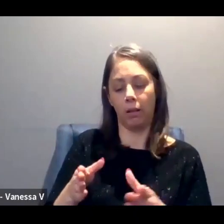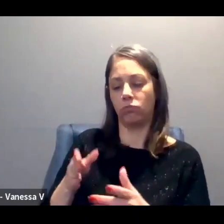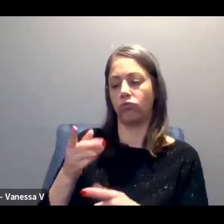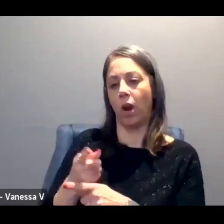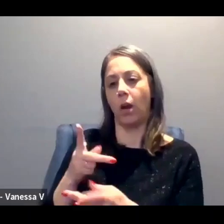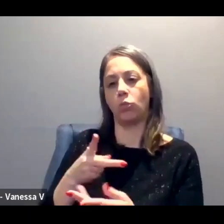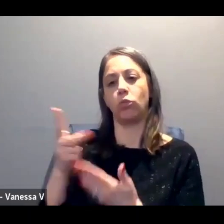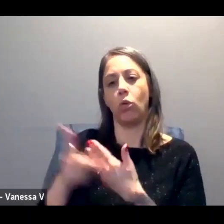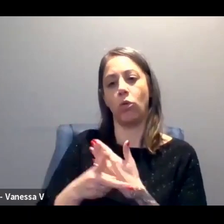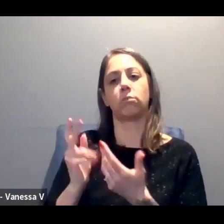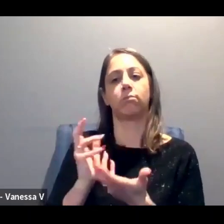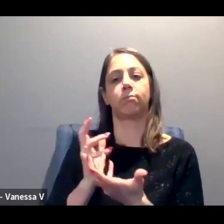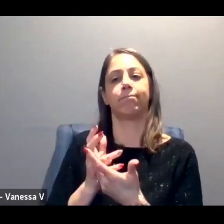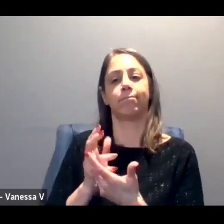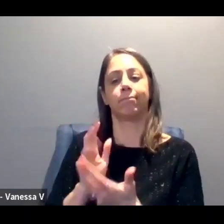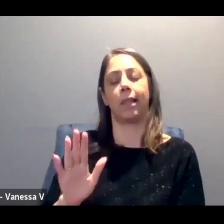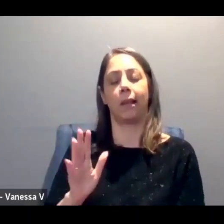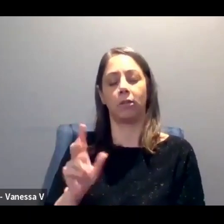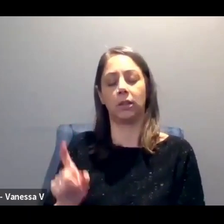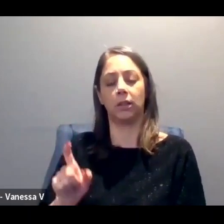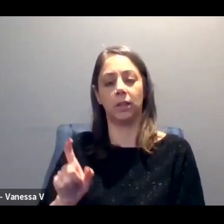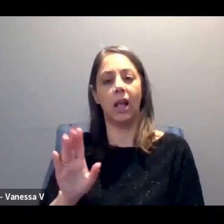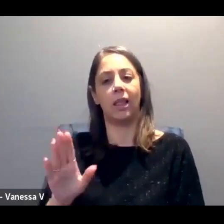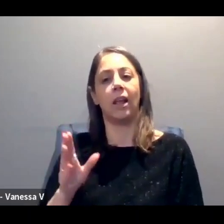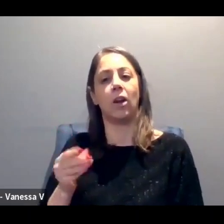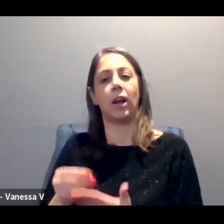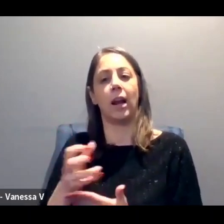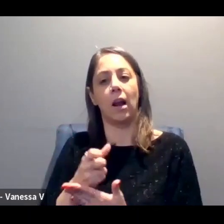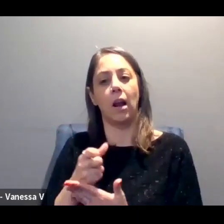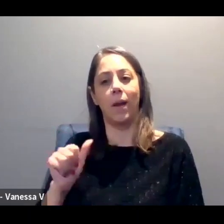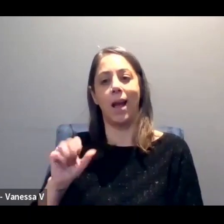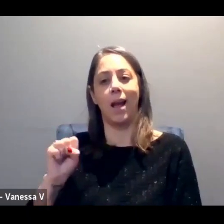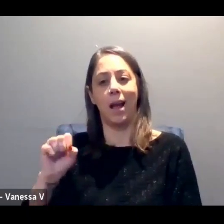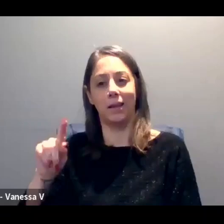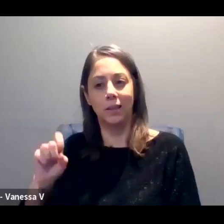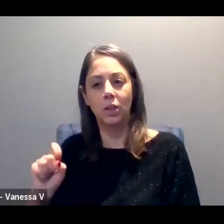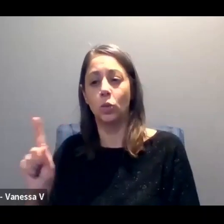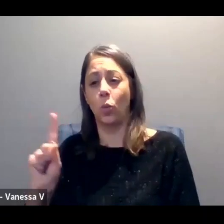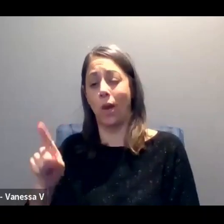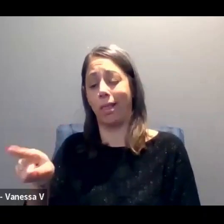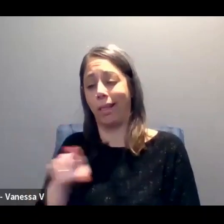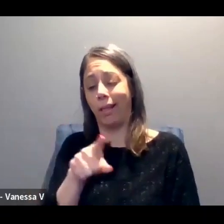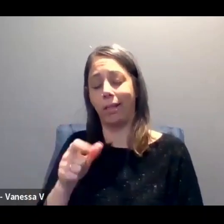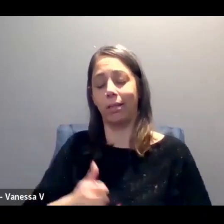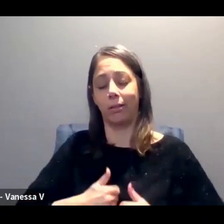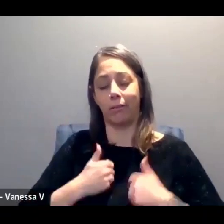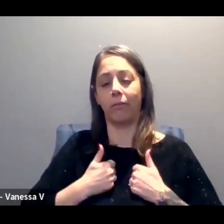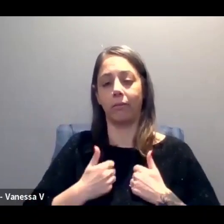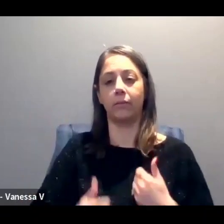on their needs and their income and assets and things like that where they live. So